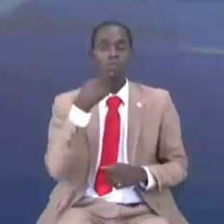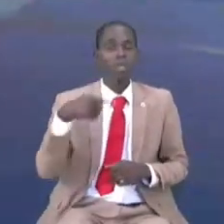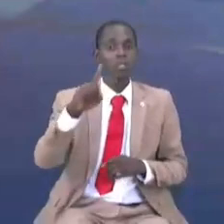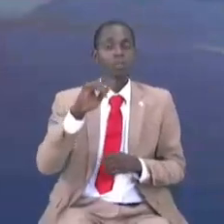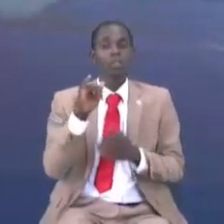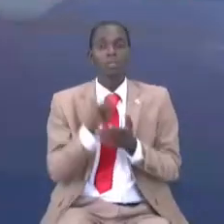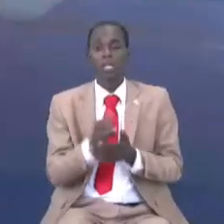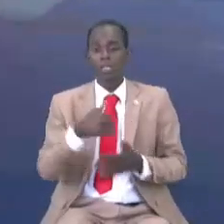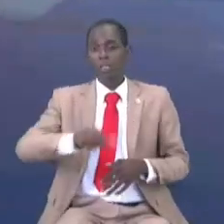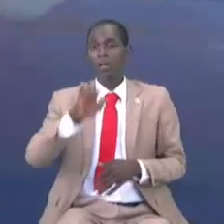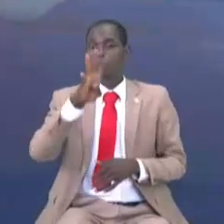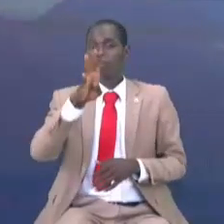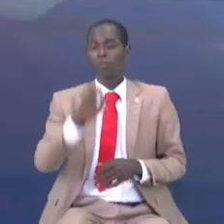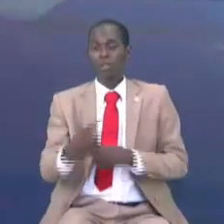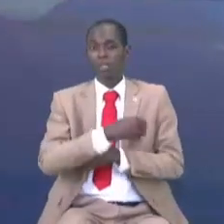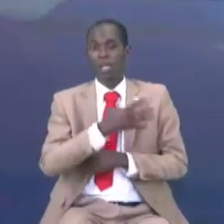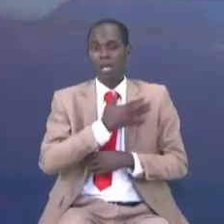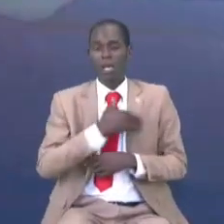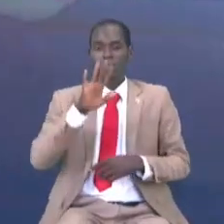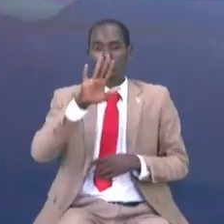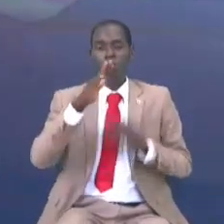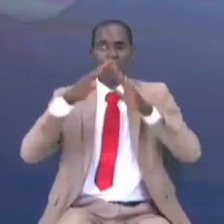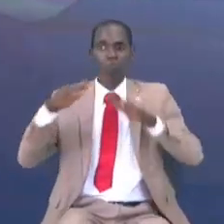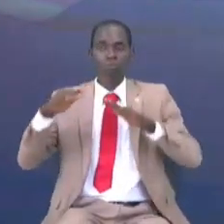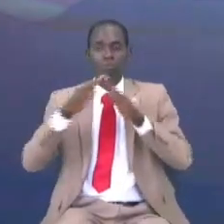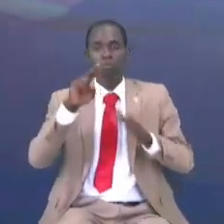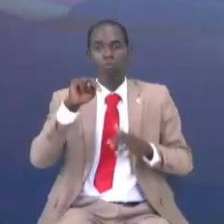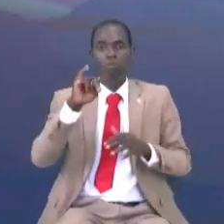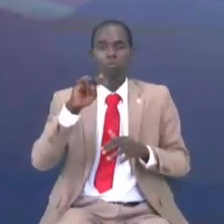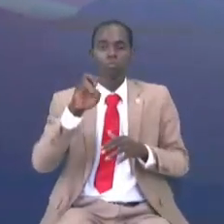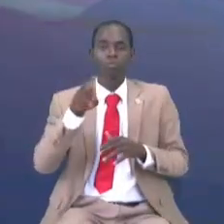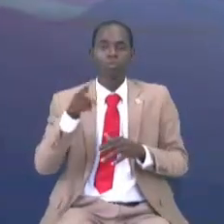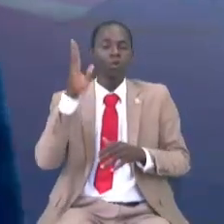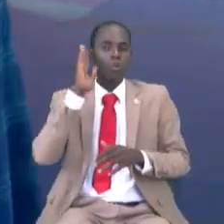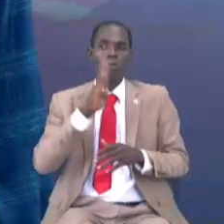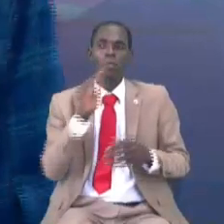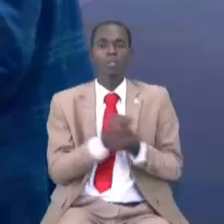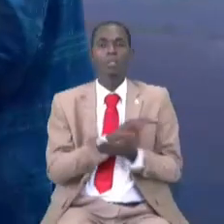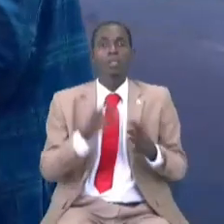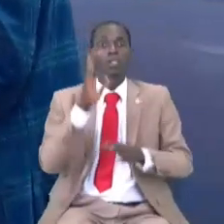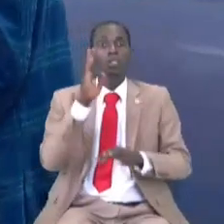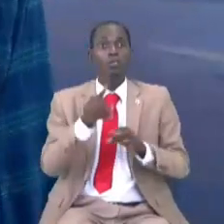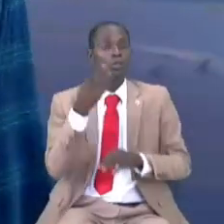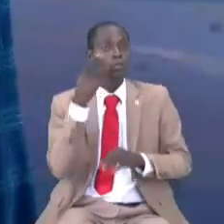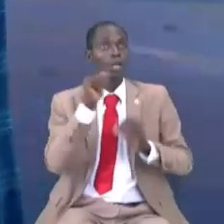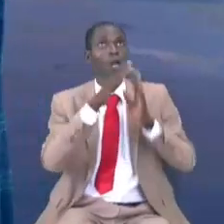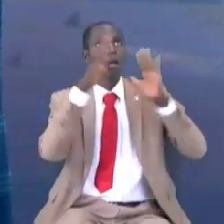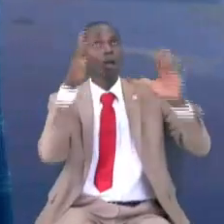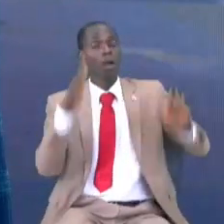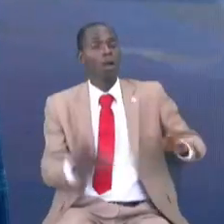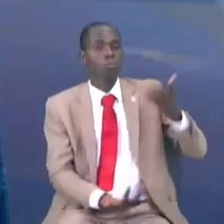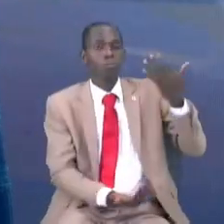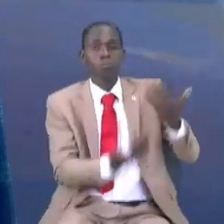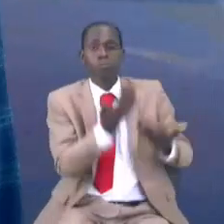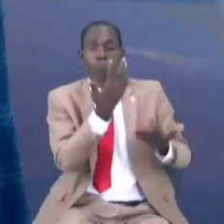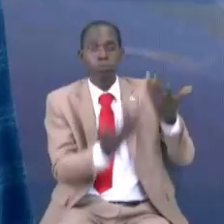if you saw a house burning and you saw people, there were people inside, you'll not be lethargic, you'll